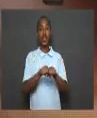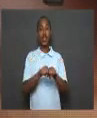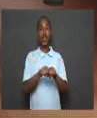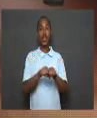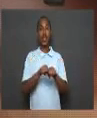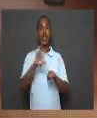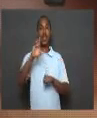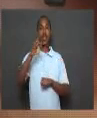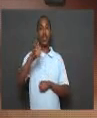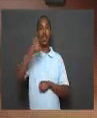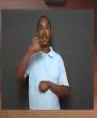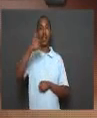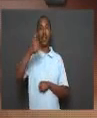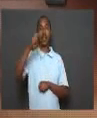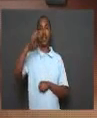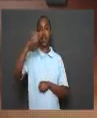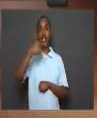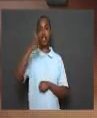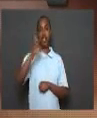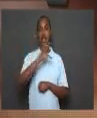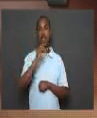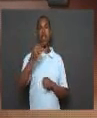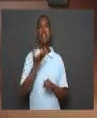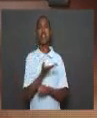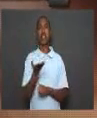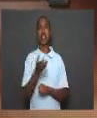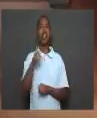luggage, and furniture, among other things.